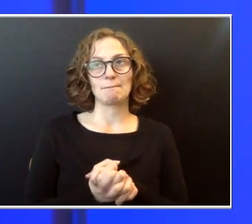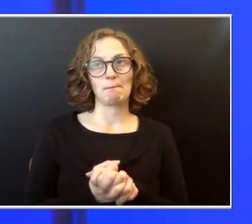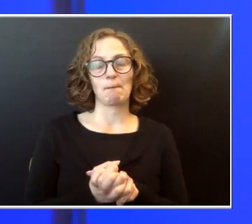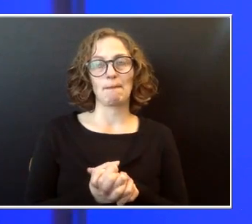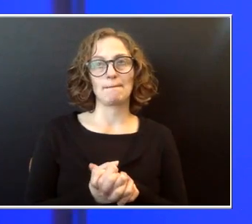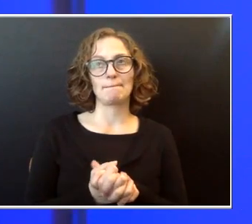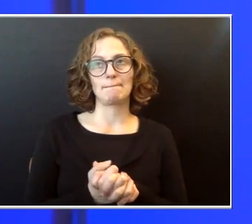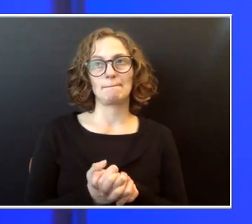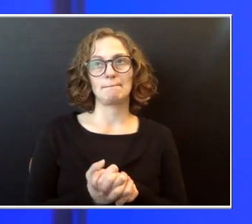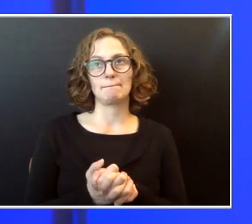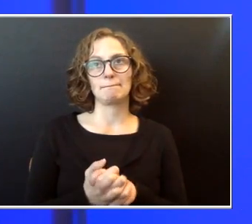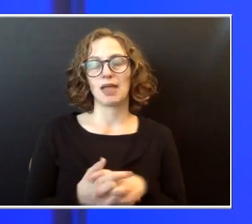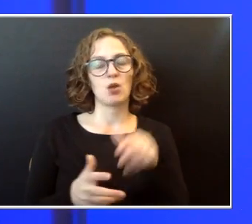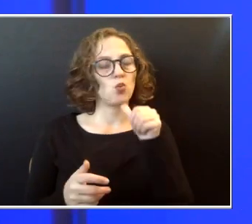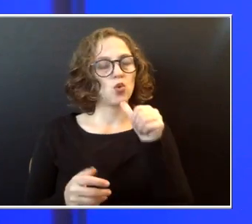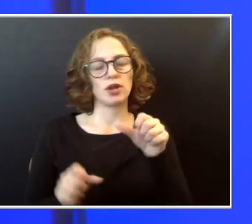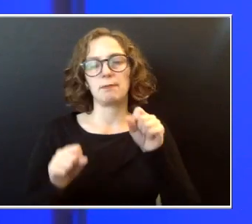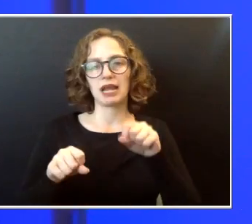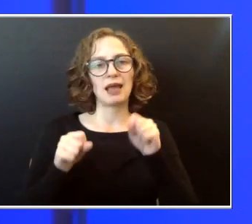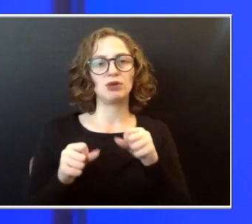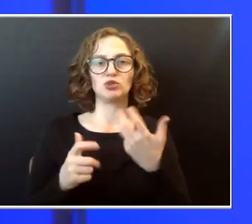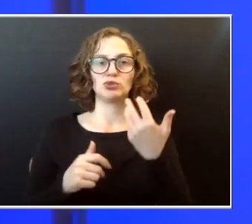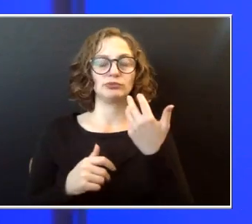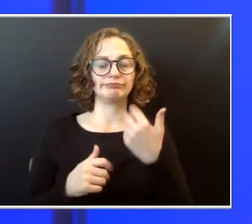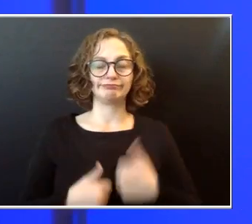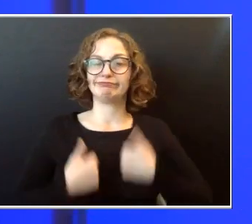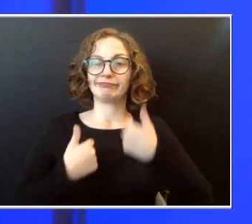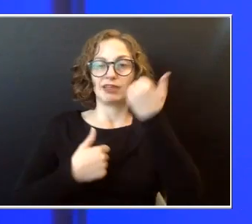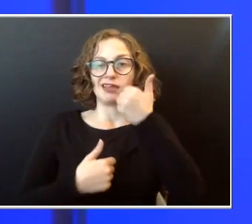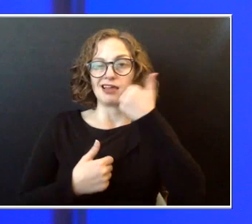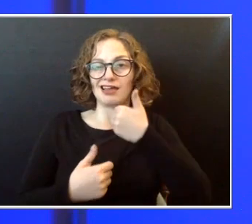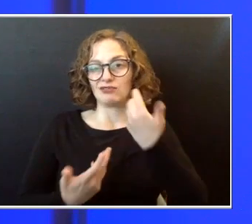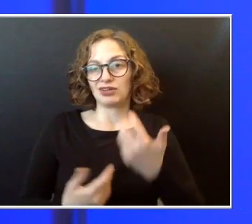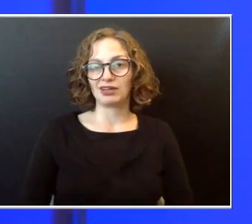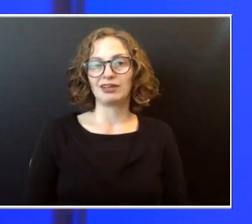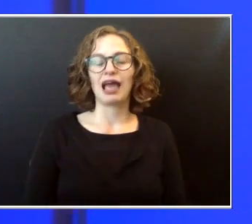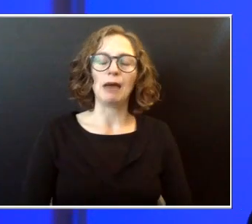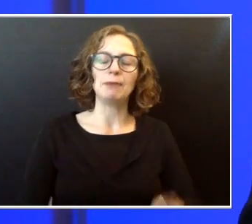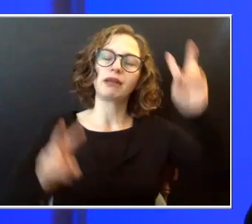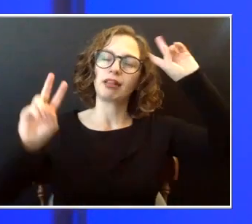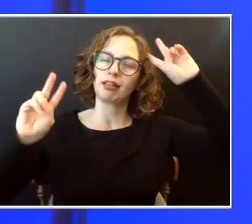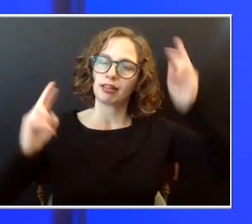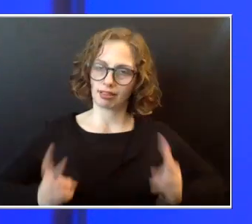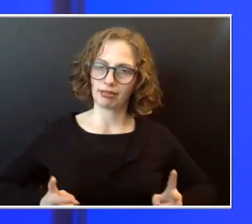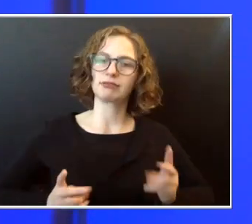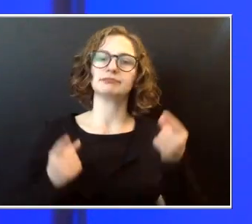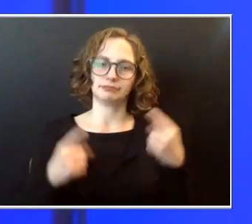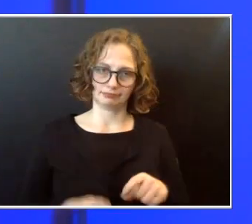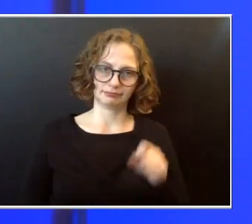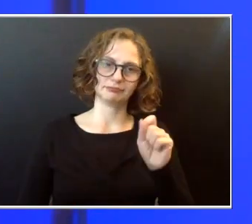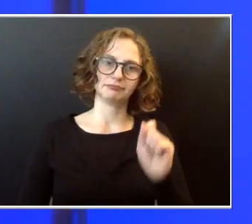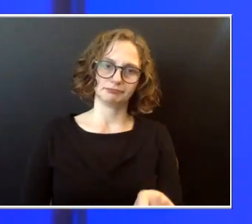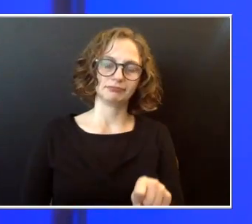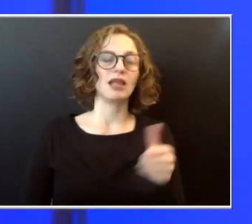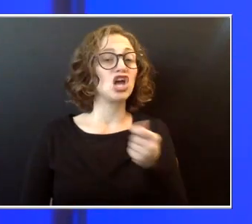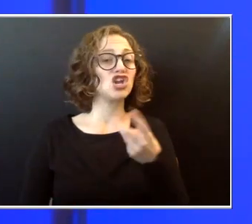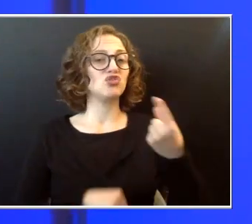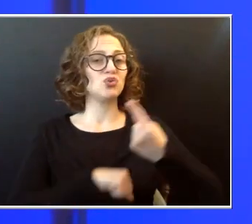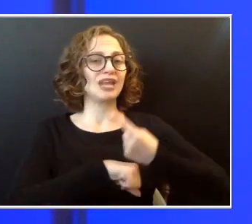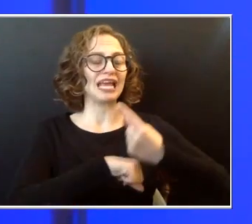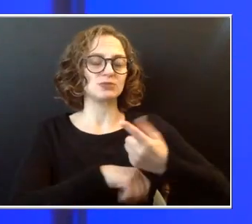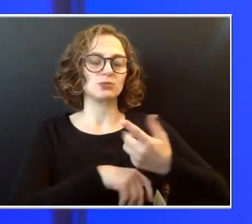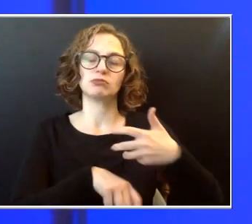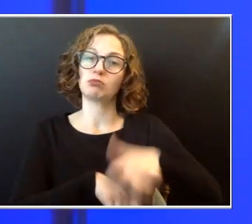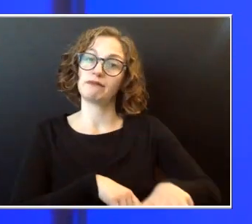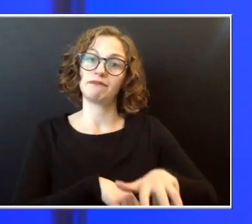lead a life. I mean, I was still, I did lose my hair, but and I had a few rough days, but then